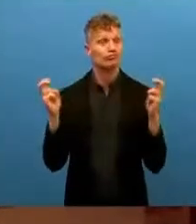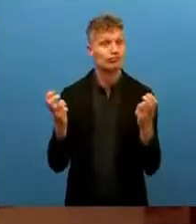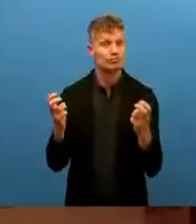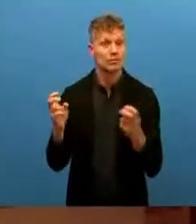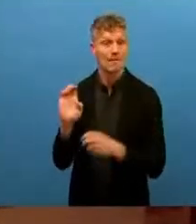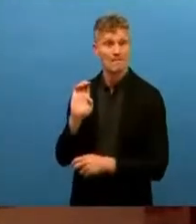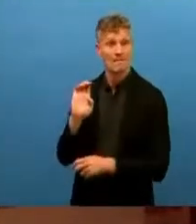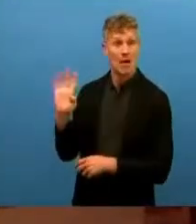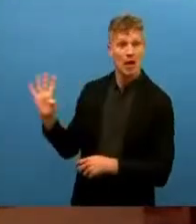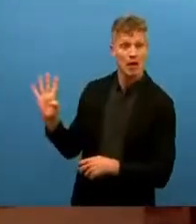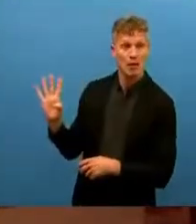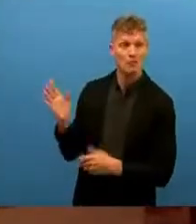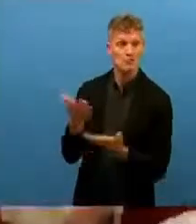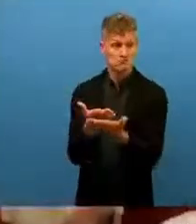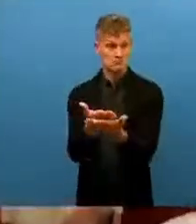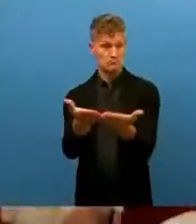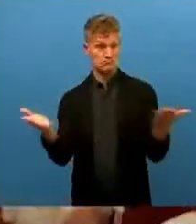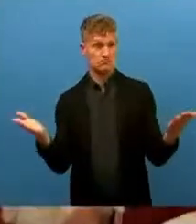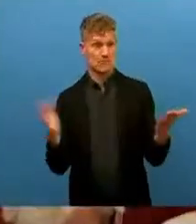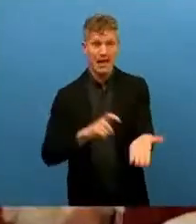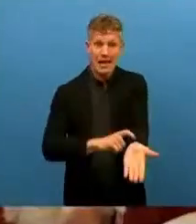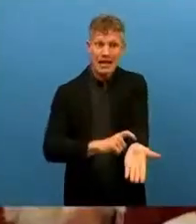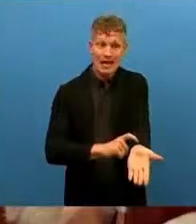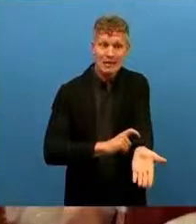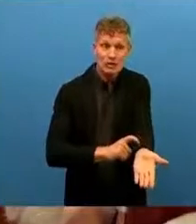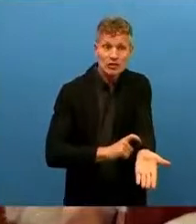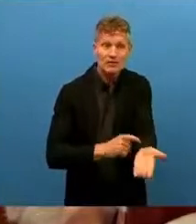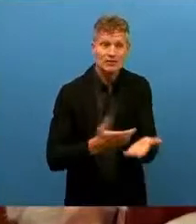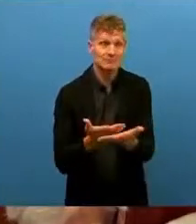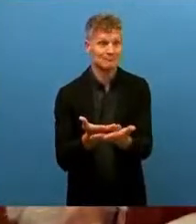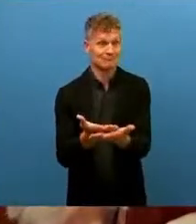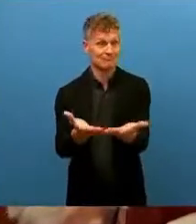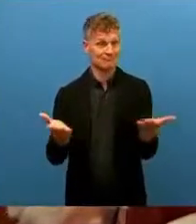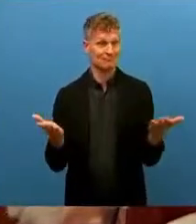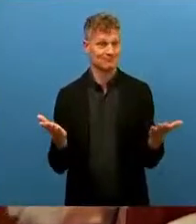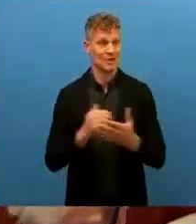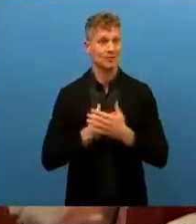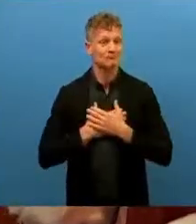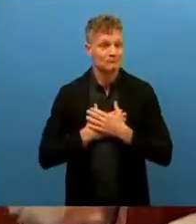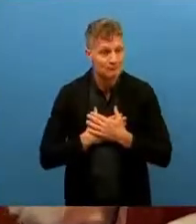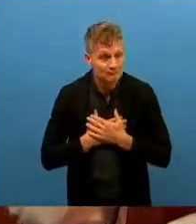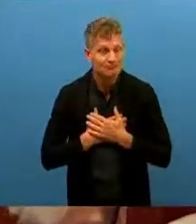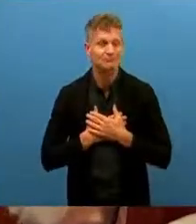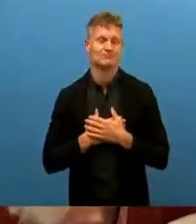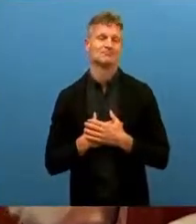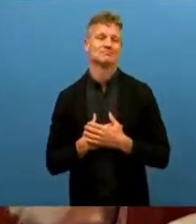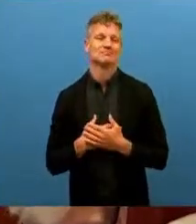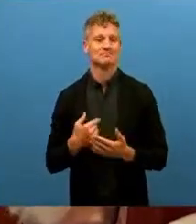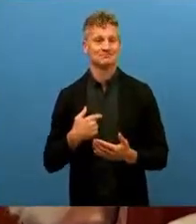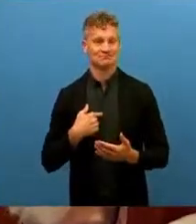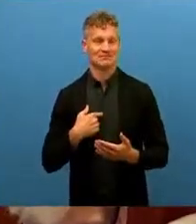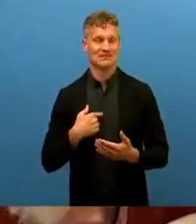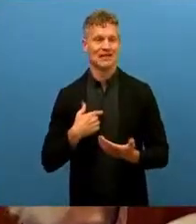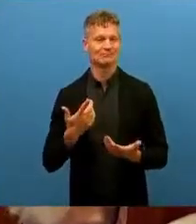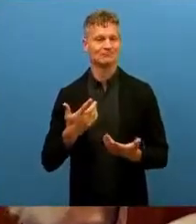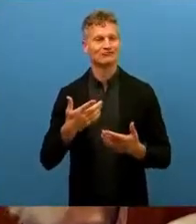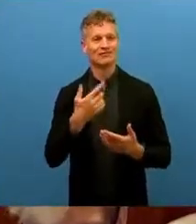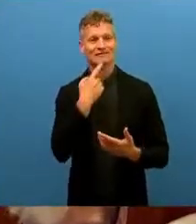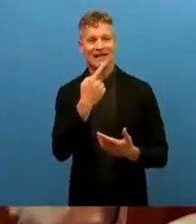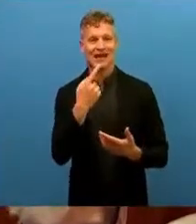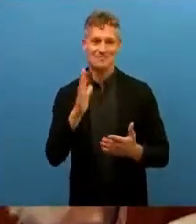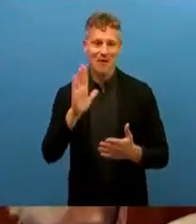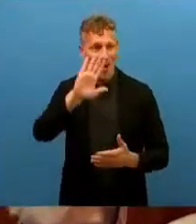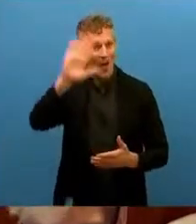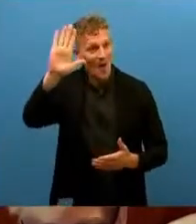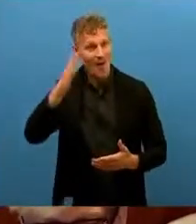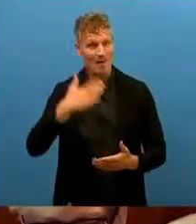peoples, representatives, sisters and brothers. Kolomka Frumkaham, I bring greetings in my mother tongue, Kokborok. I